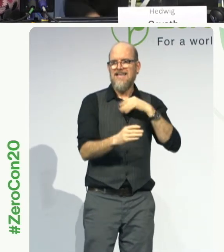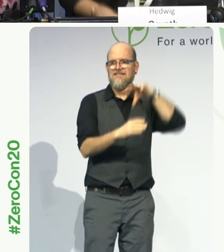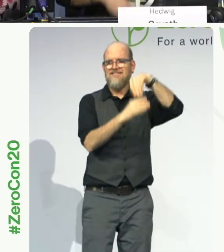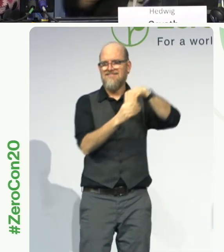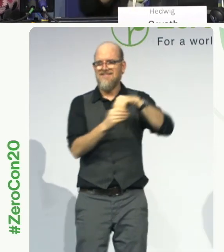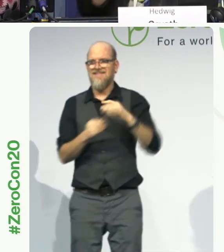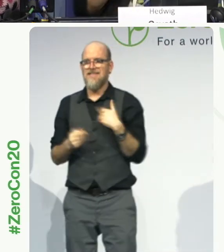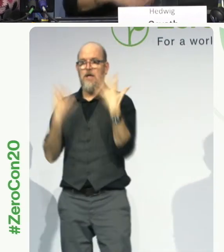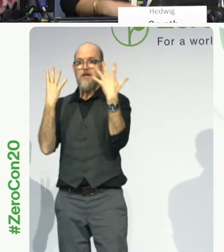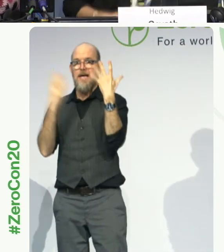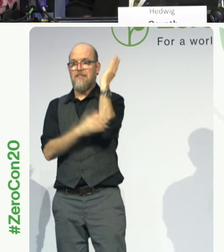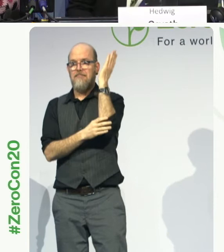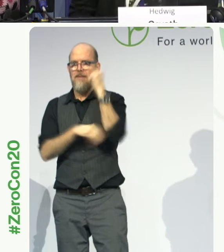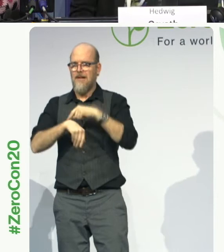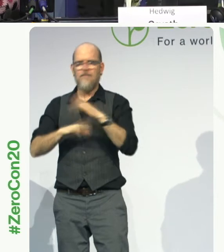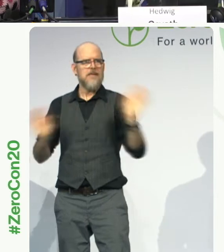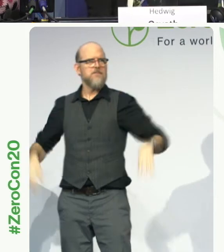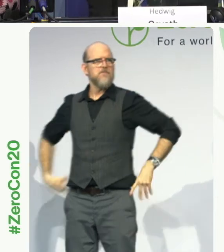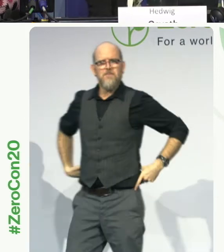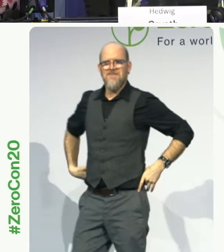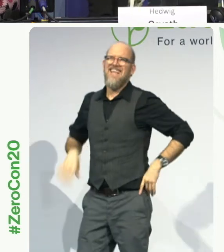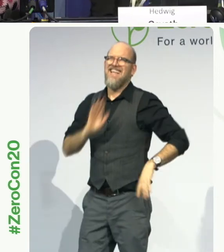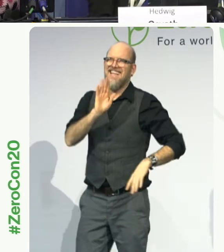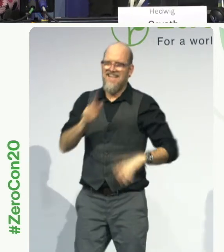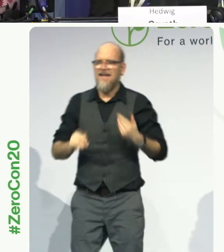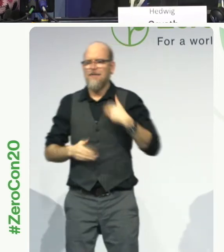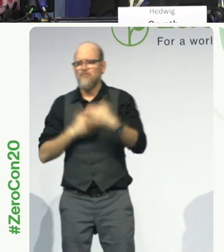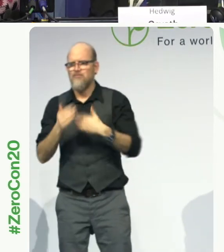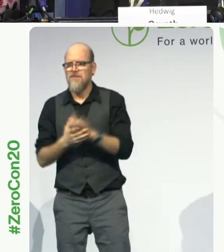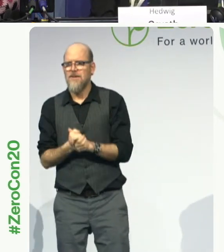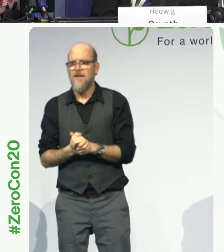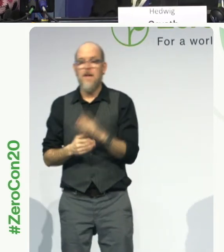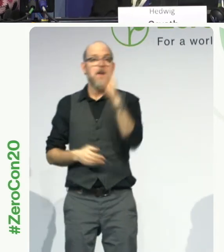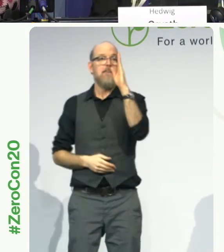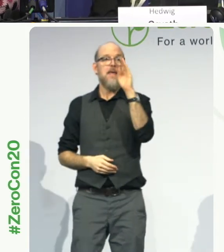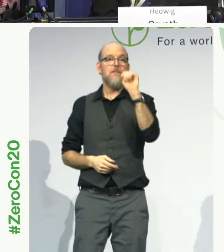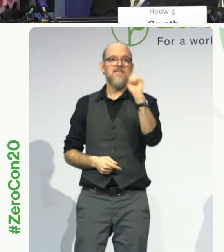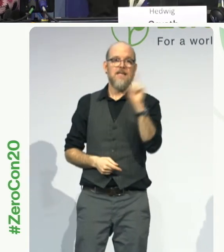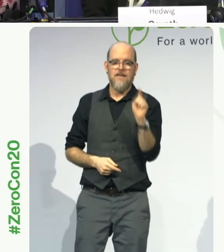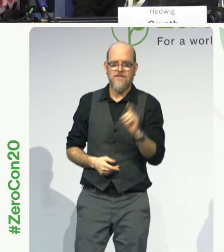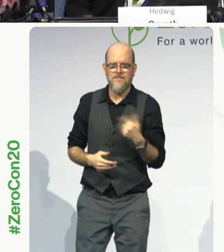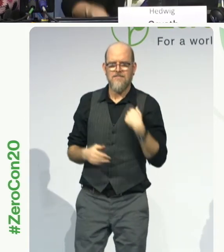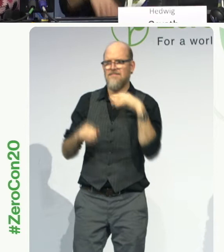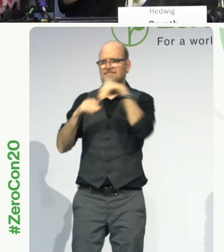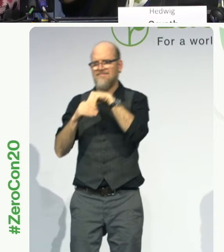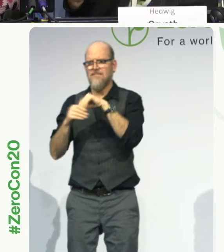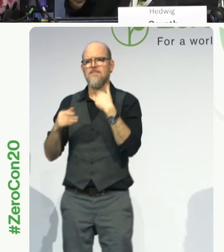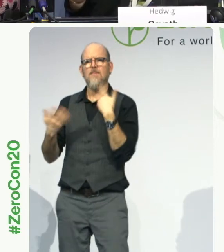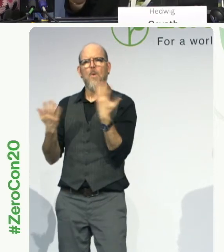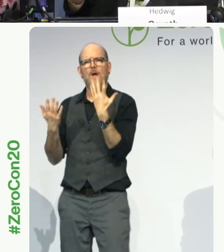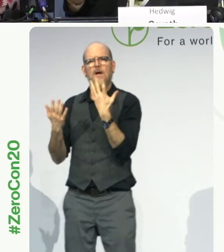So short, we call them BMZ. And we advise them in their strategic positioning on different sectors, and